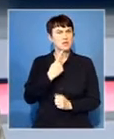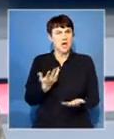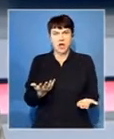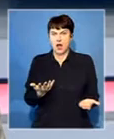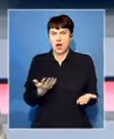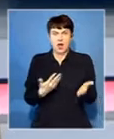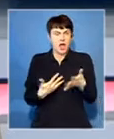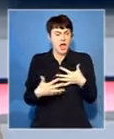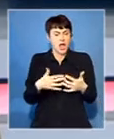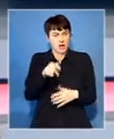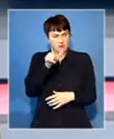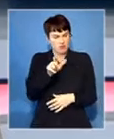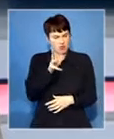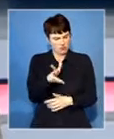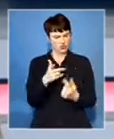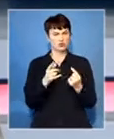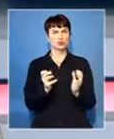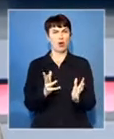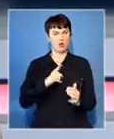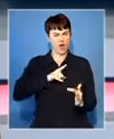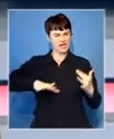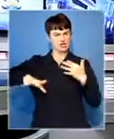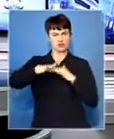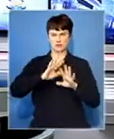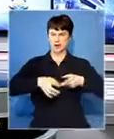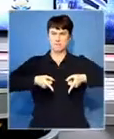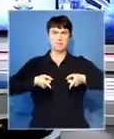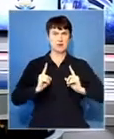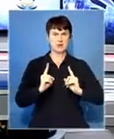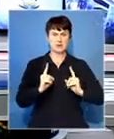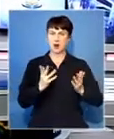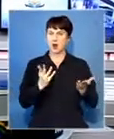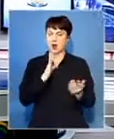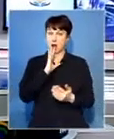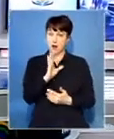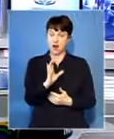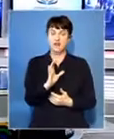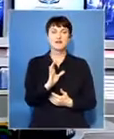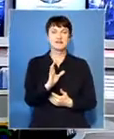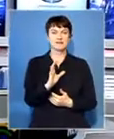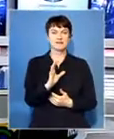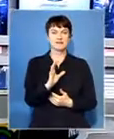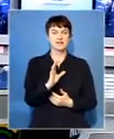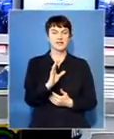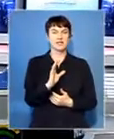other person would have done under those circumstances, and that was to make sure that everyone